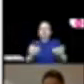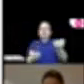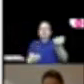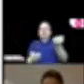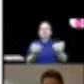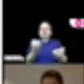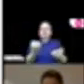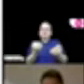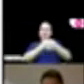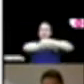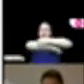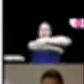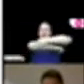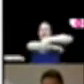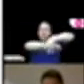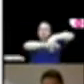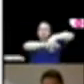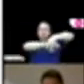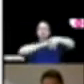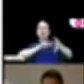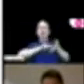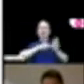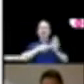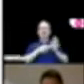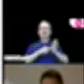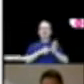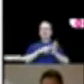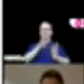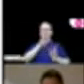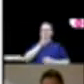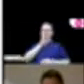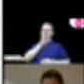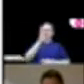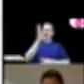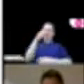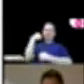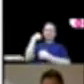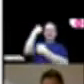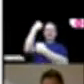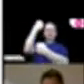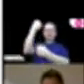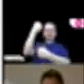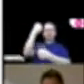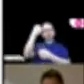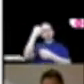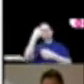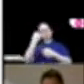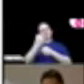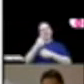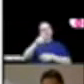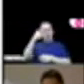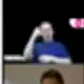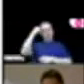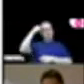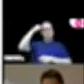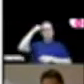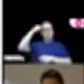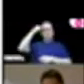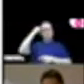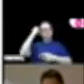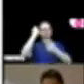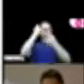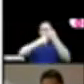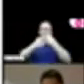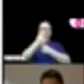grassroots organization. They do direct action to bring about change. They started in the mid 90s after the death